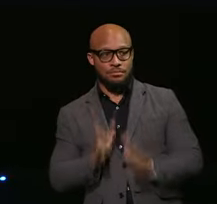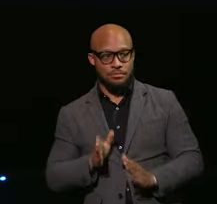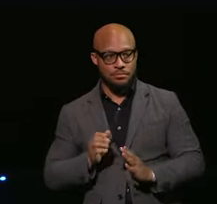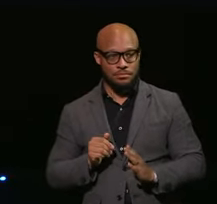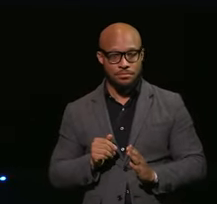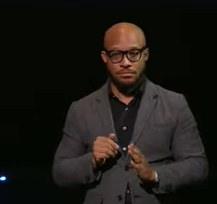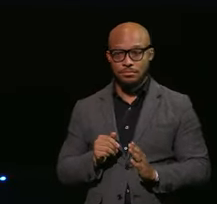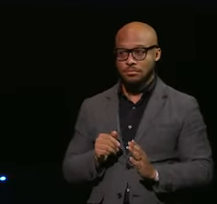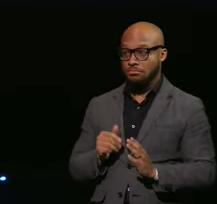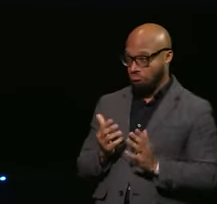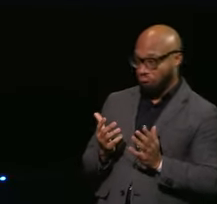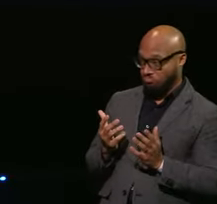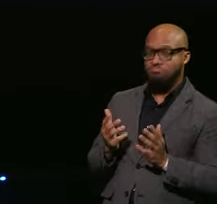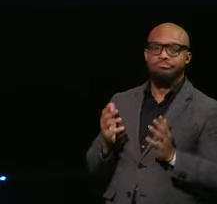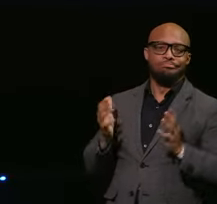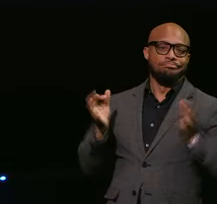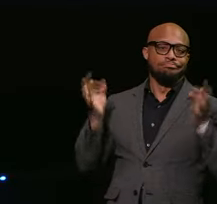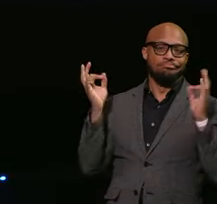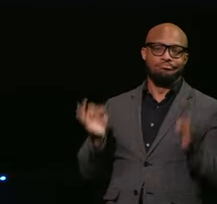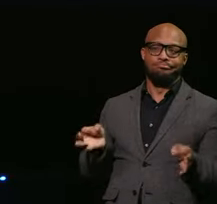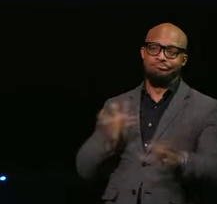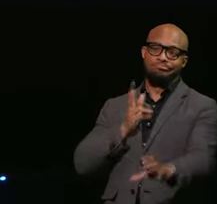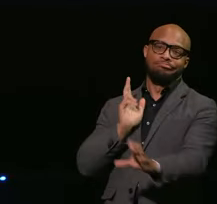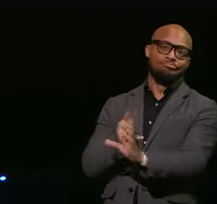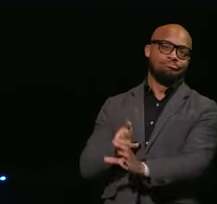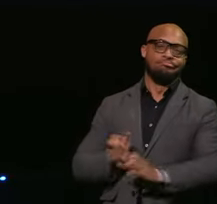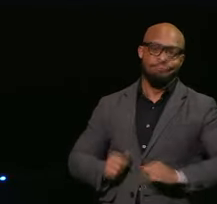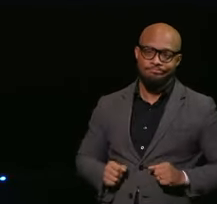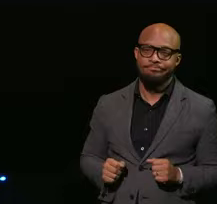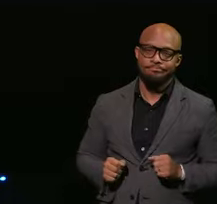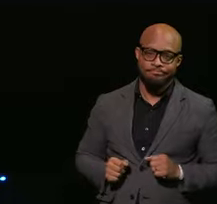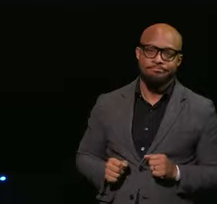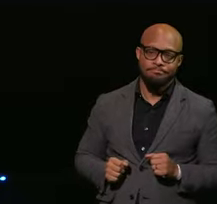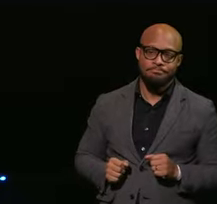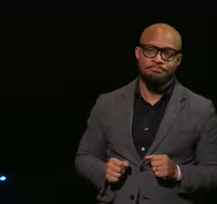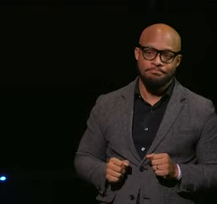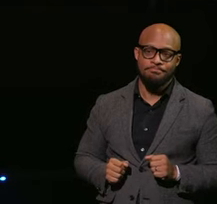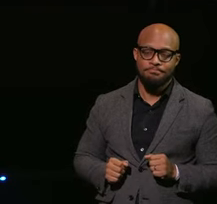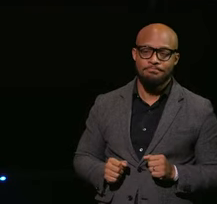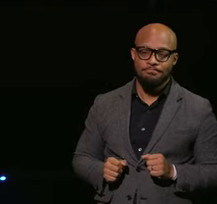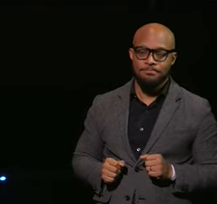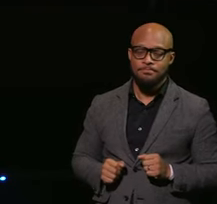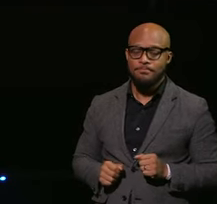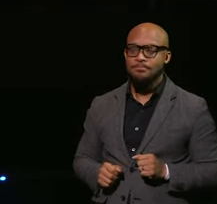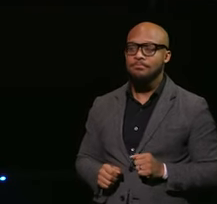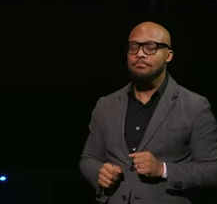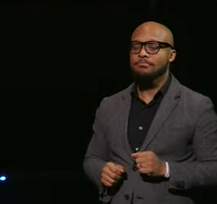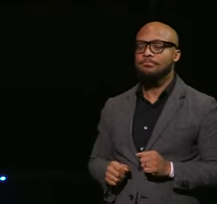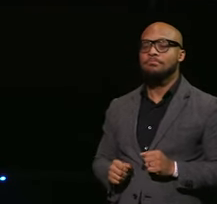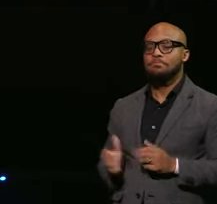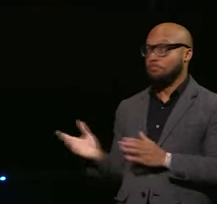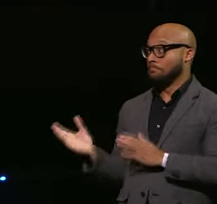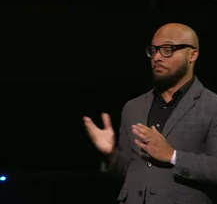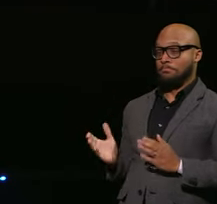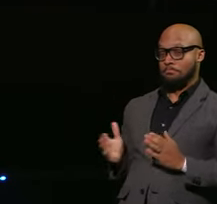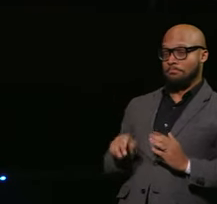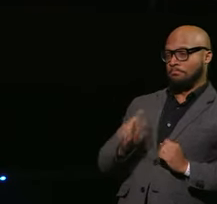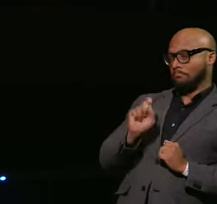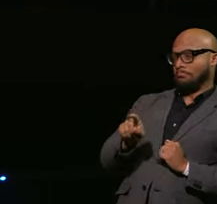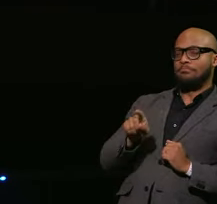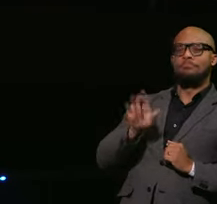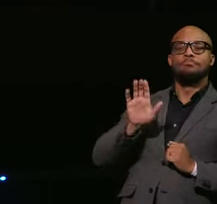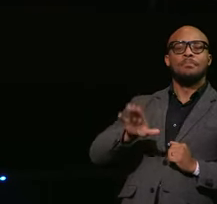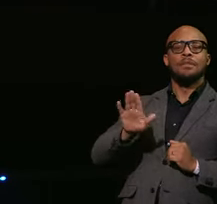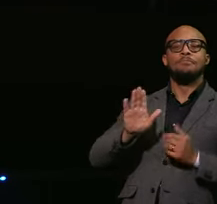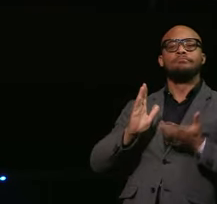point, it was really easy to jump onto the project. Yeah. And the tone of his story is really